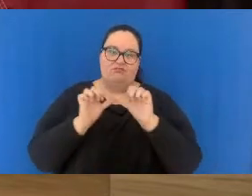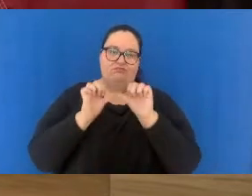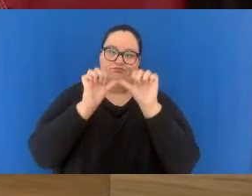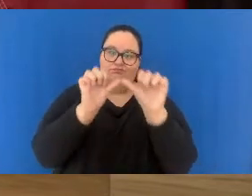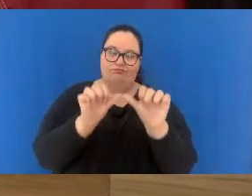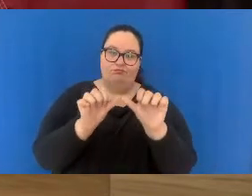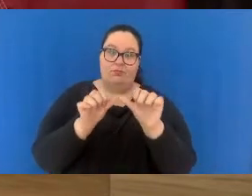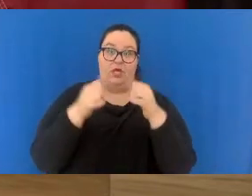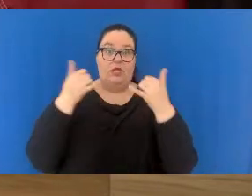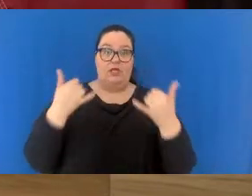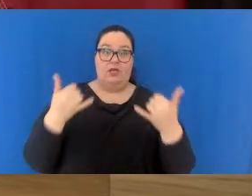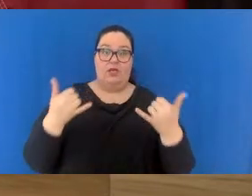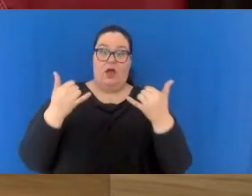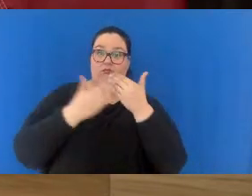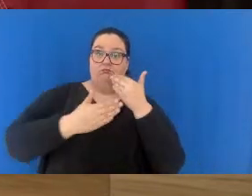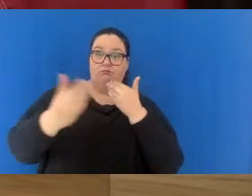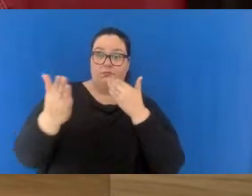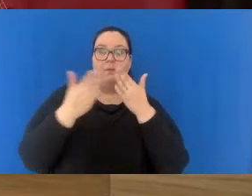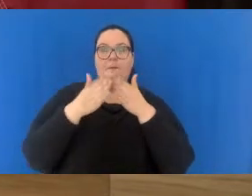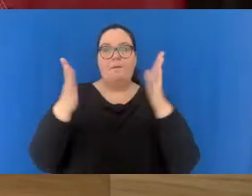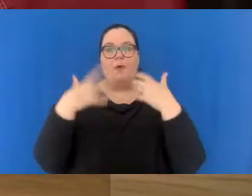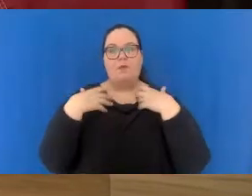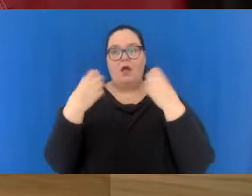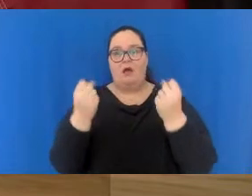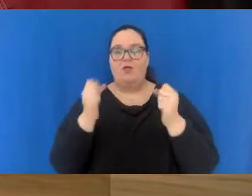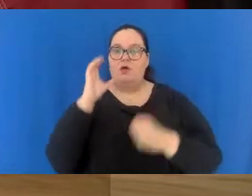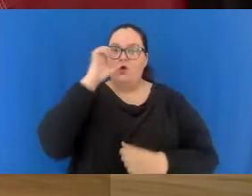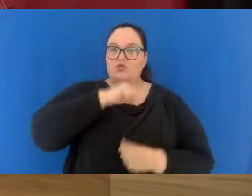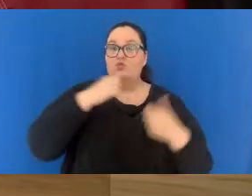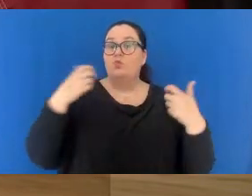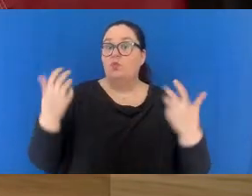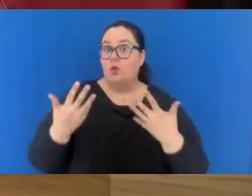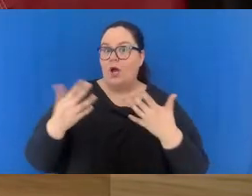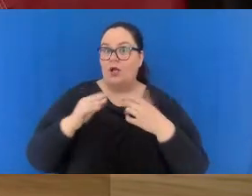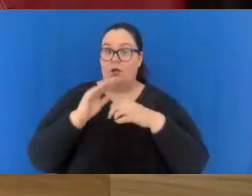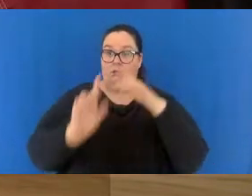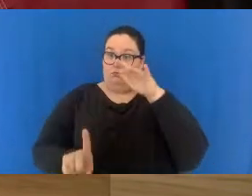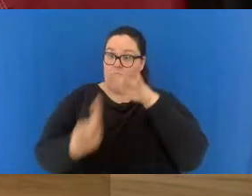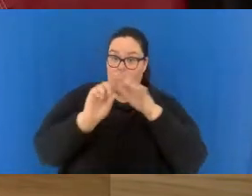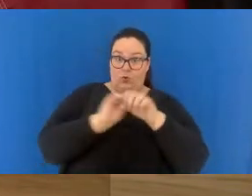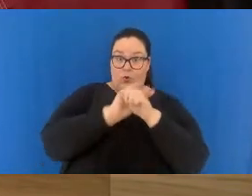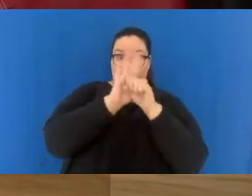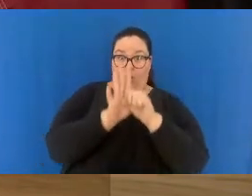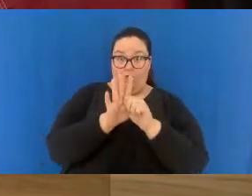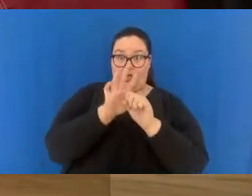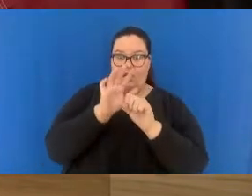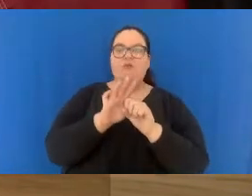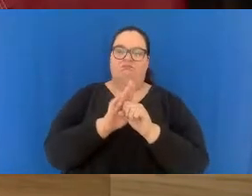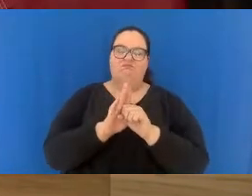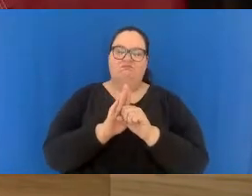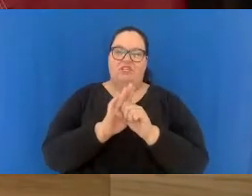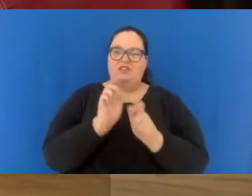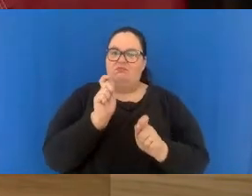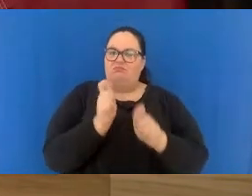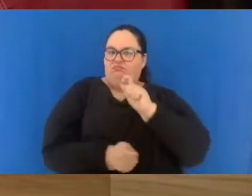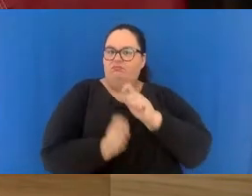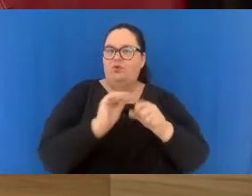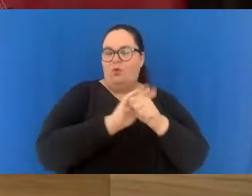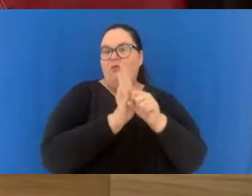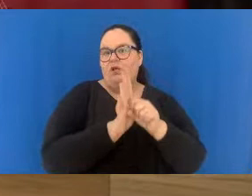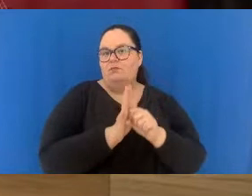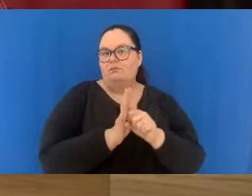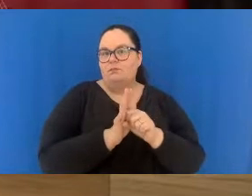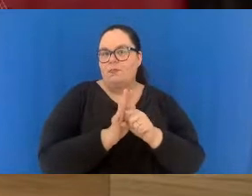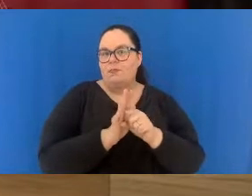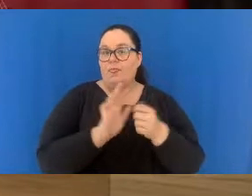that all positive COVID-19 cases in New Brunswick are one of the highly infectious variants of concern. This is no longer